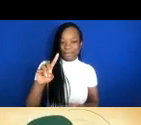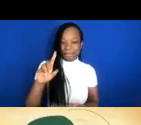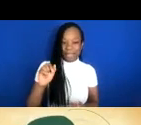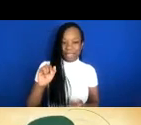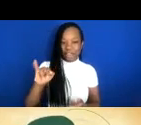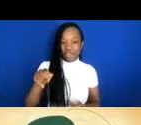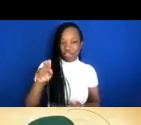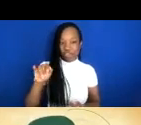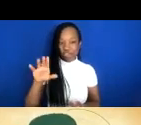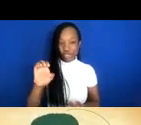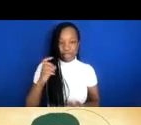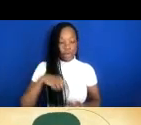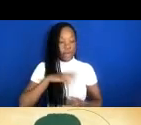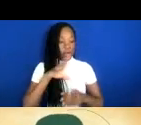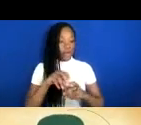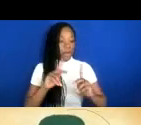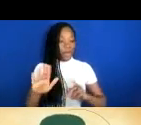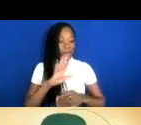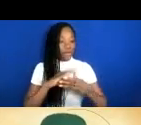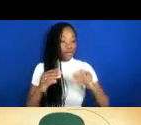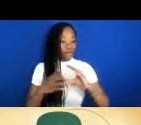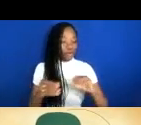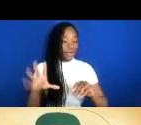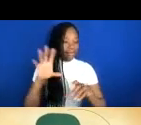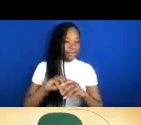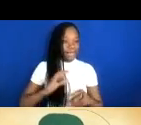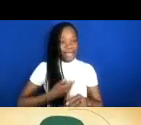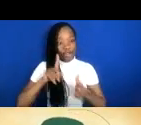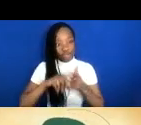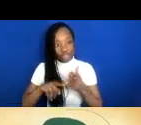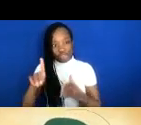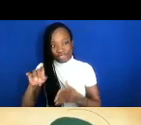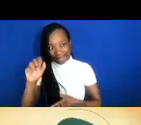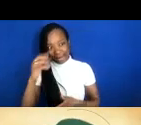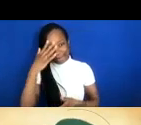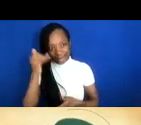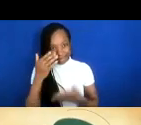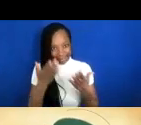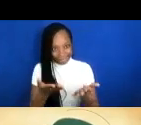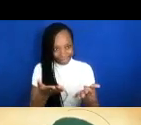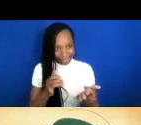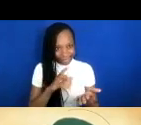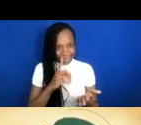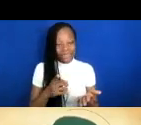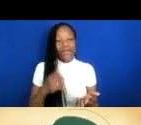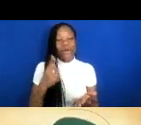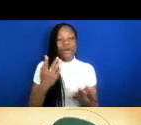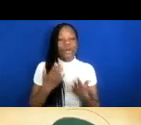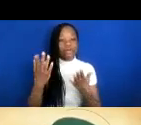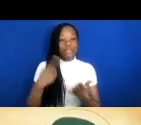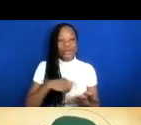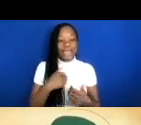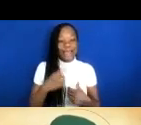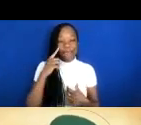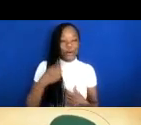part of our research and our data, because it is. These are some of the recommendations that we have for keeping in mind, but I'm sharing the link here